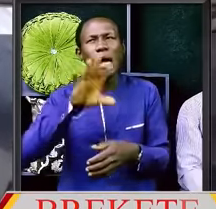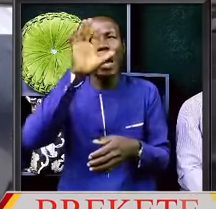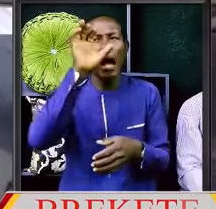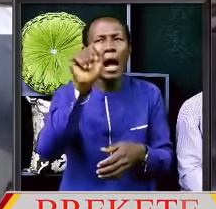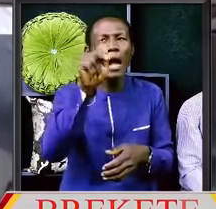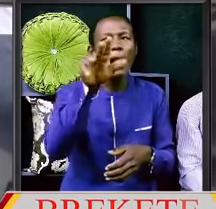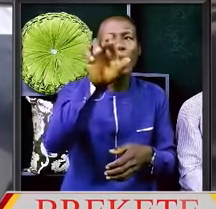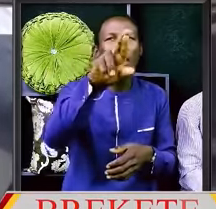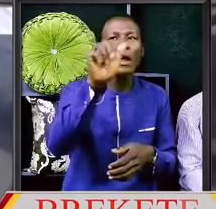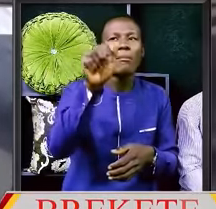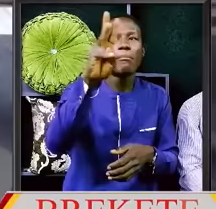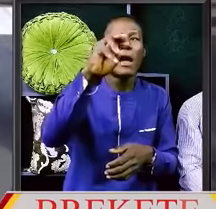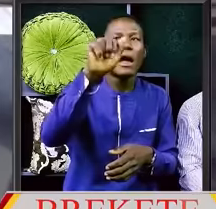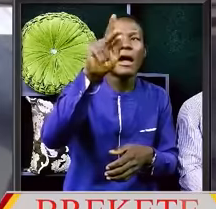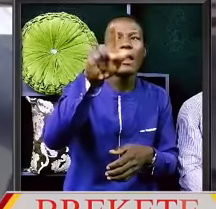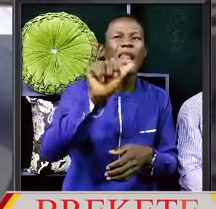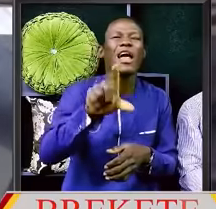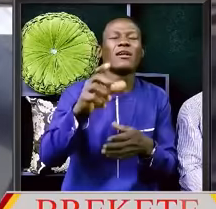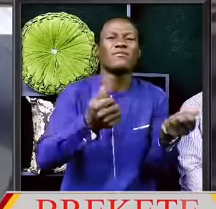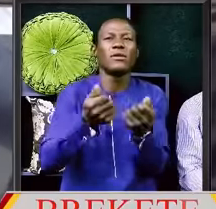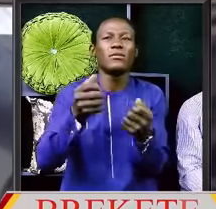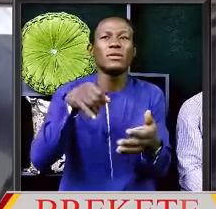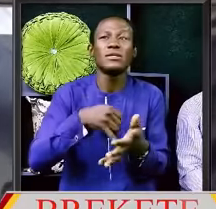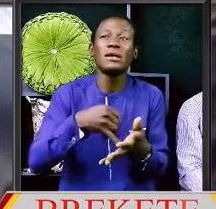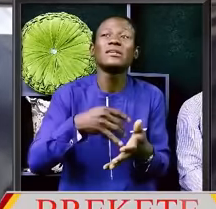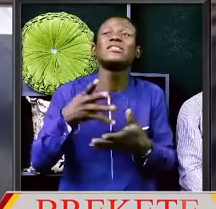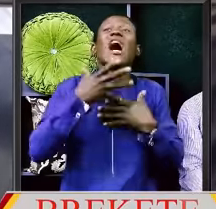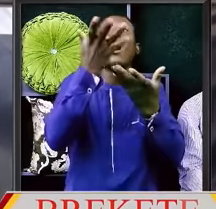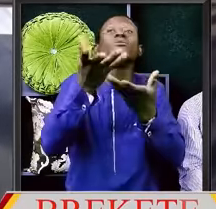na Akaramakala day inside, and he day here.